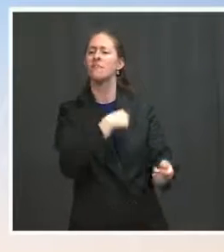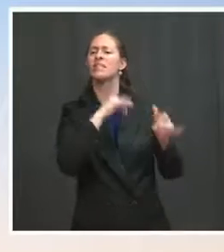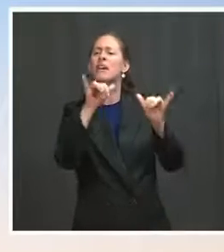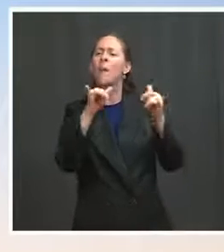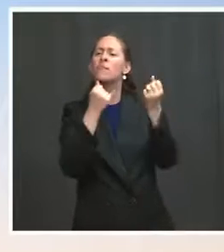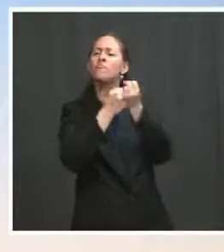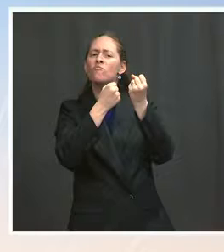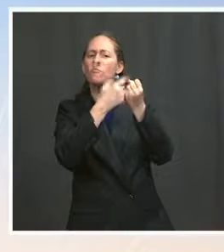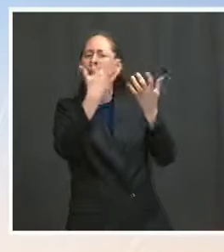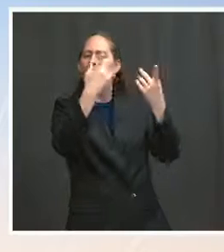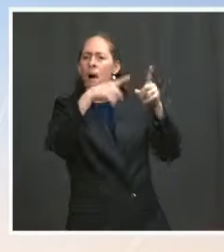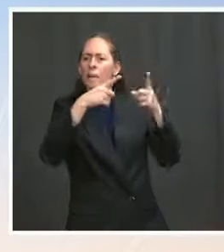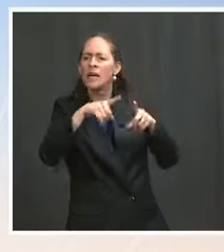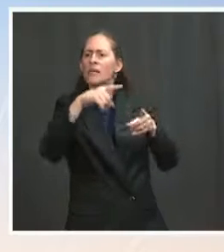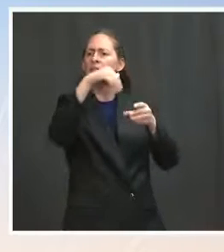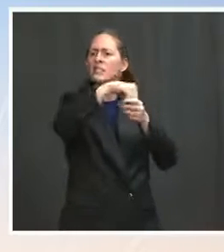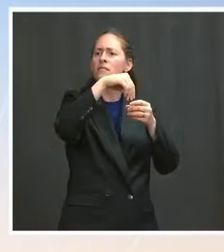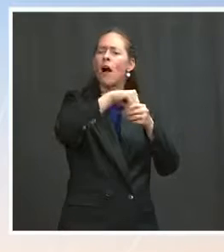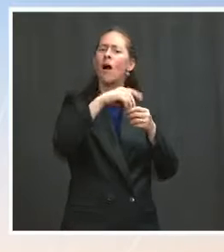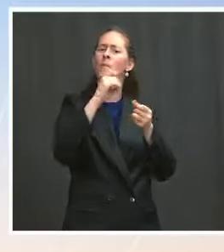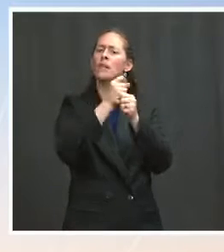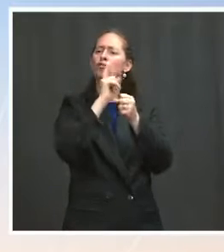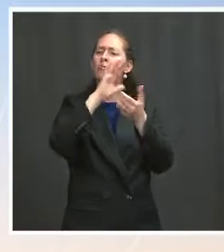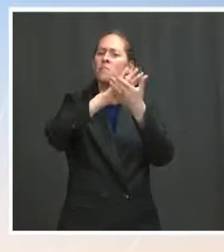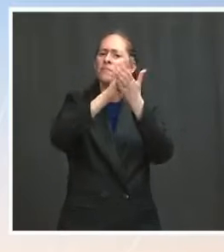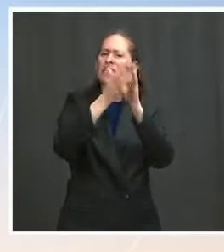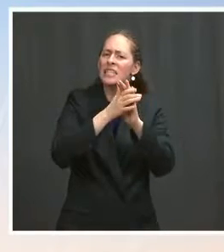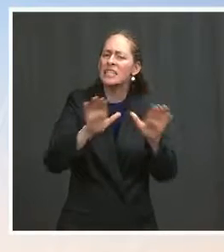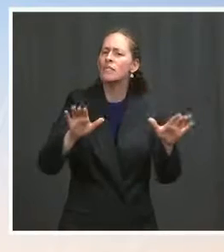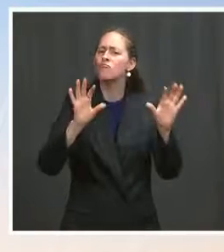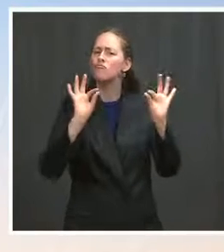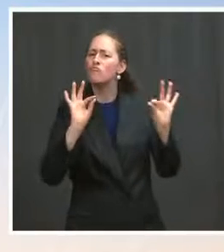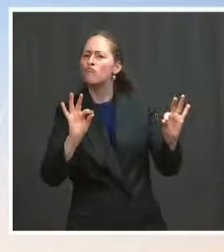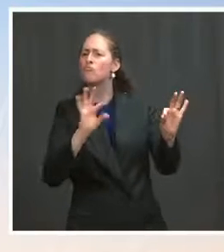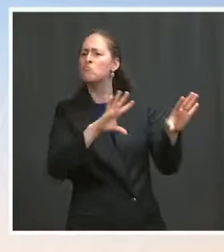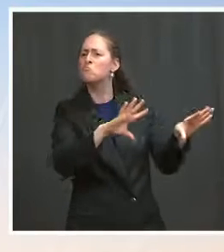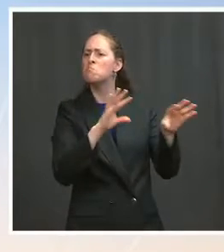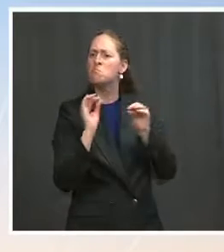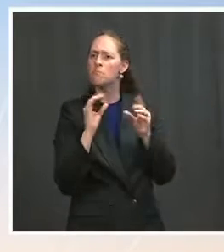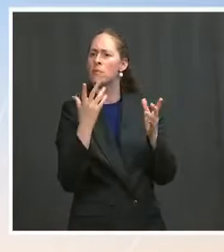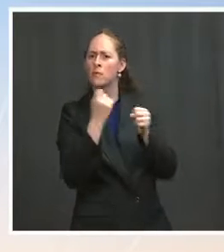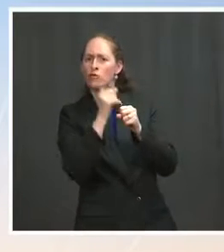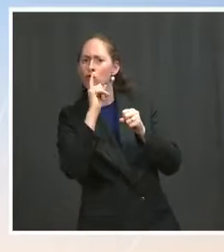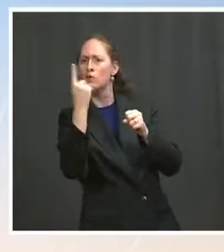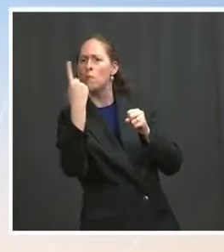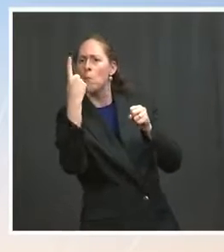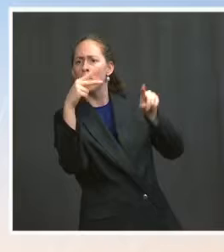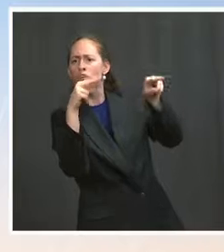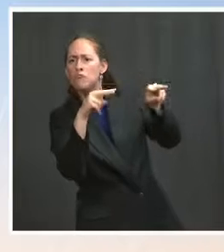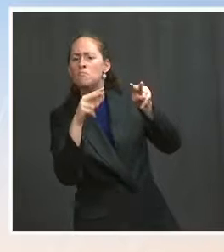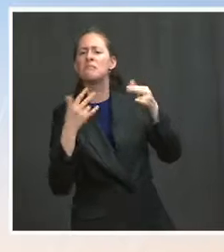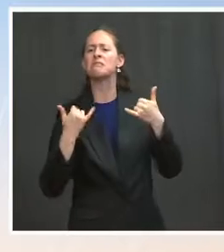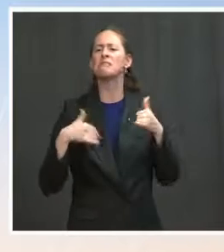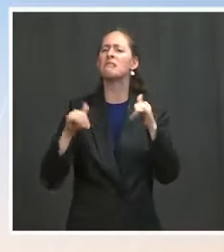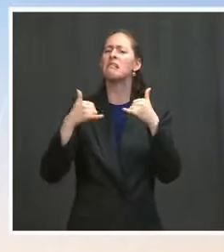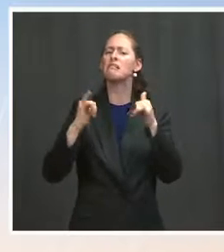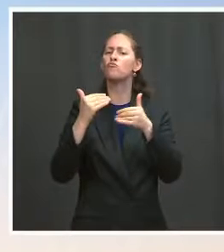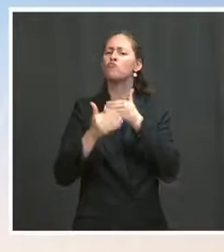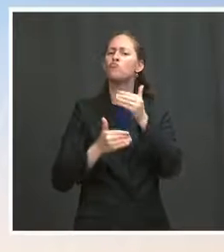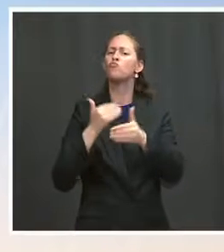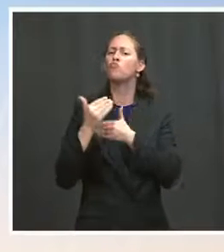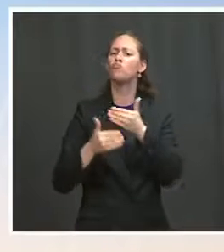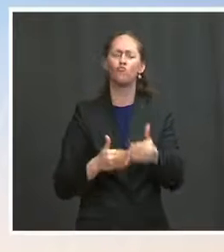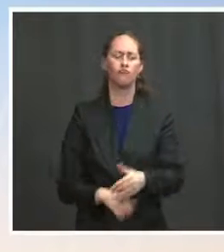who is monitoring and closely engaged in that process, and so that is certainly ongoing and will be a part of the